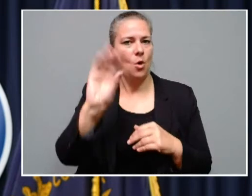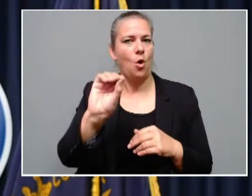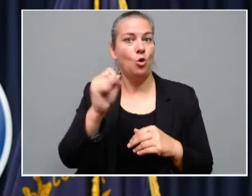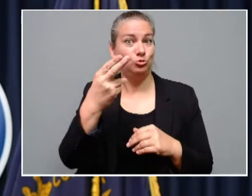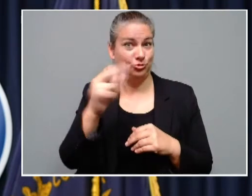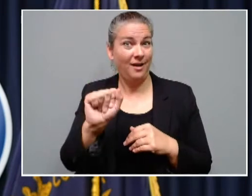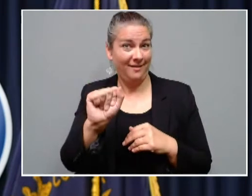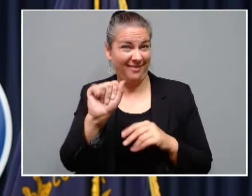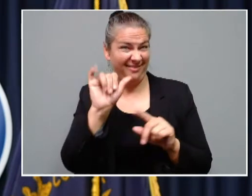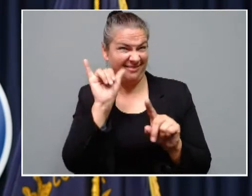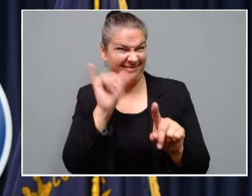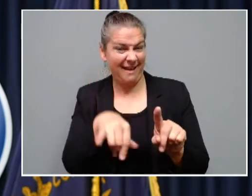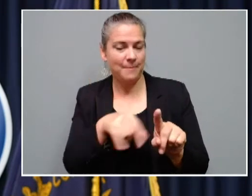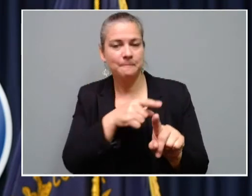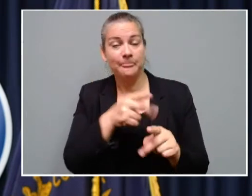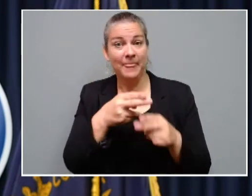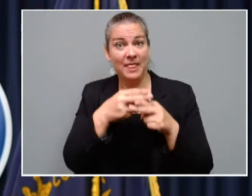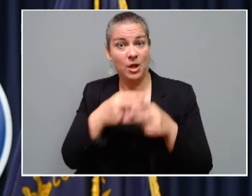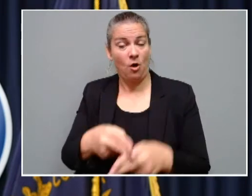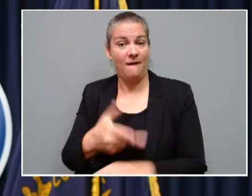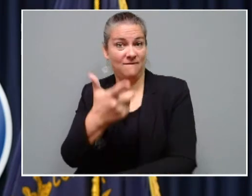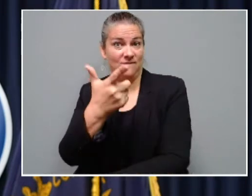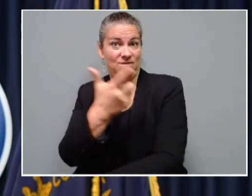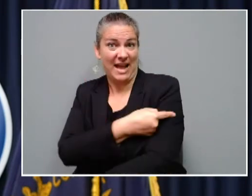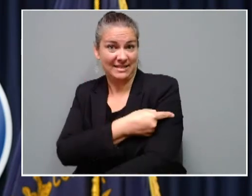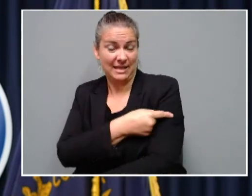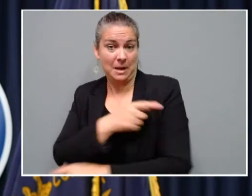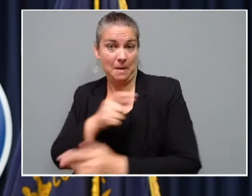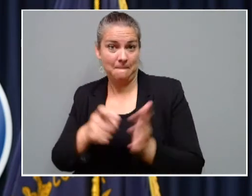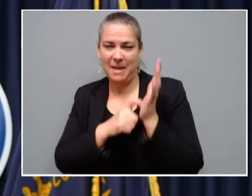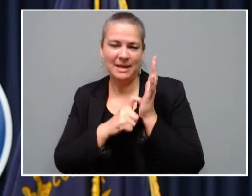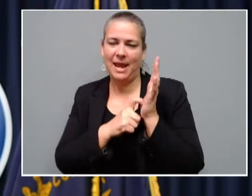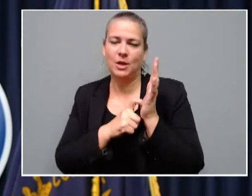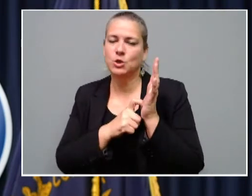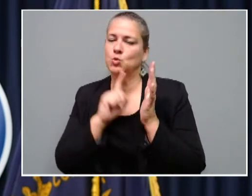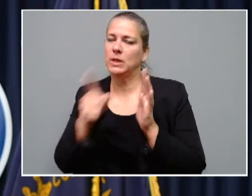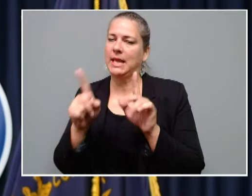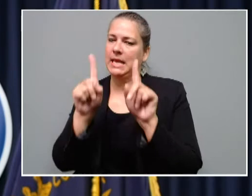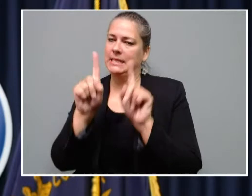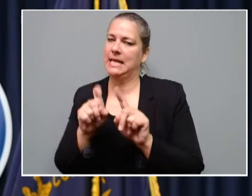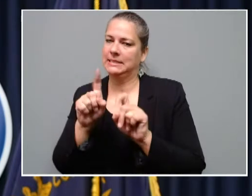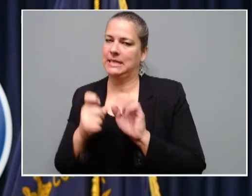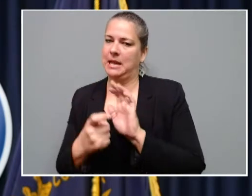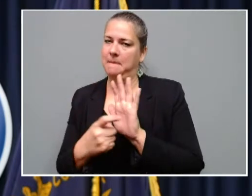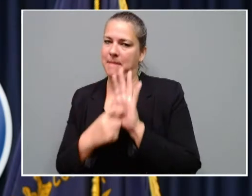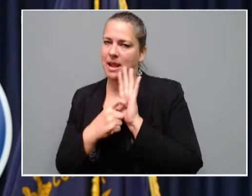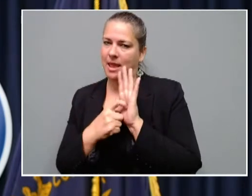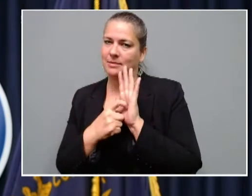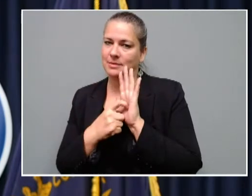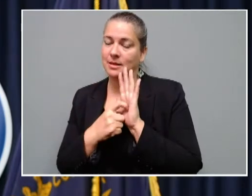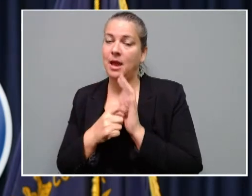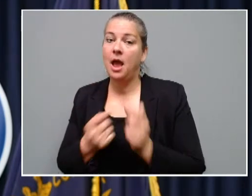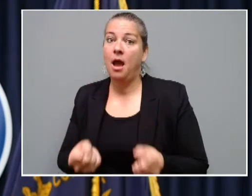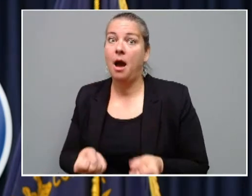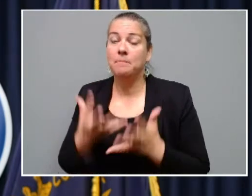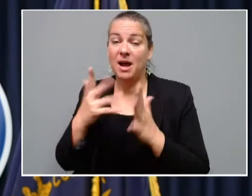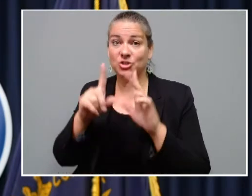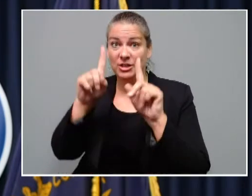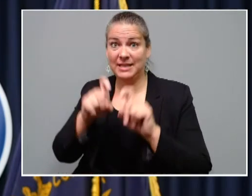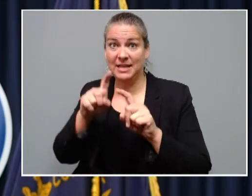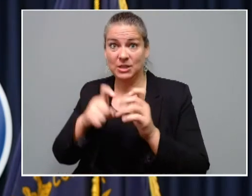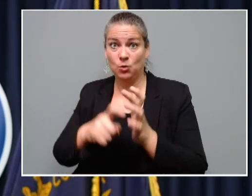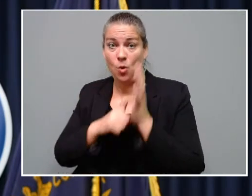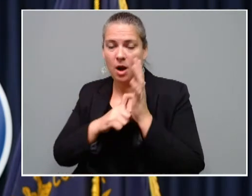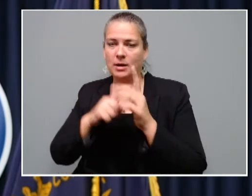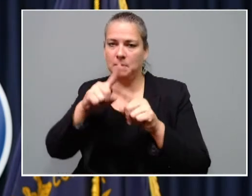call it a vaccine mandate, it is a testing mandate. And the amount you have to get tested is determined by whether you are